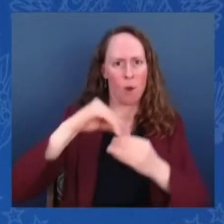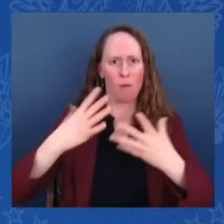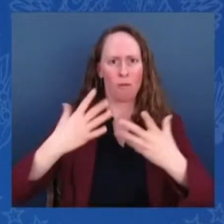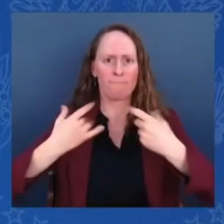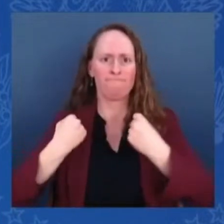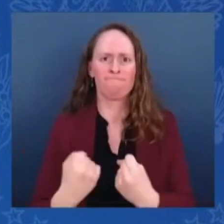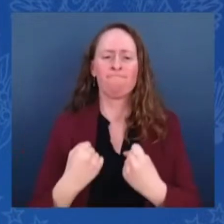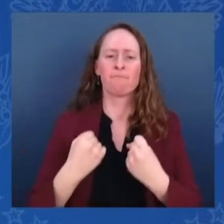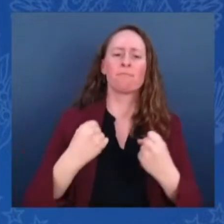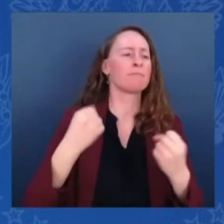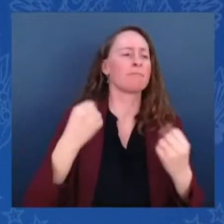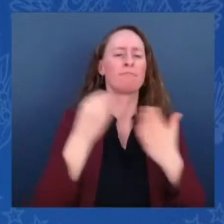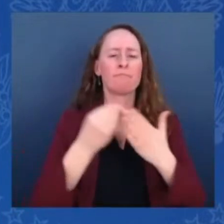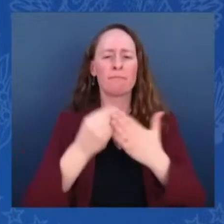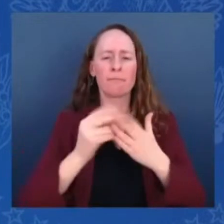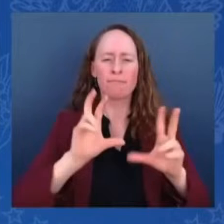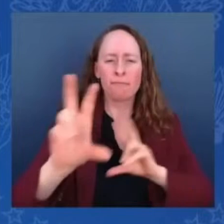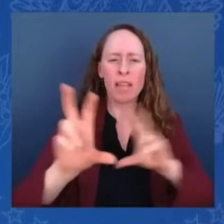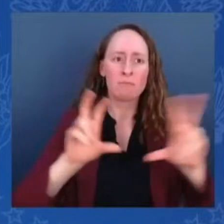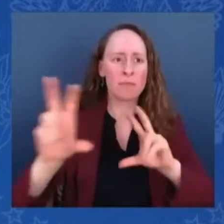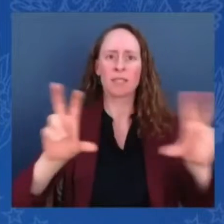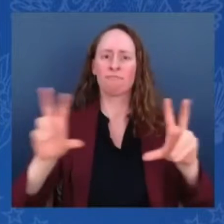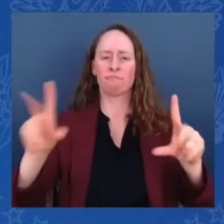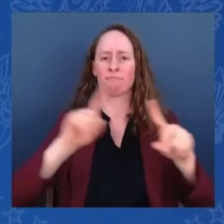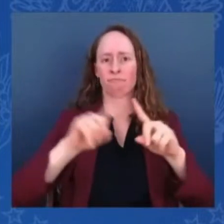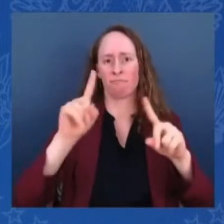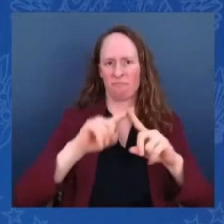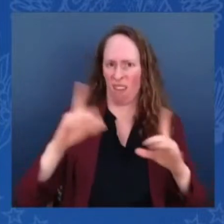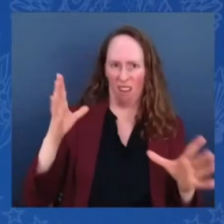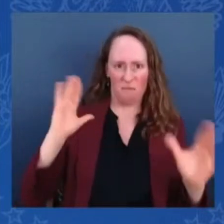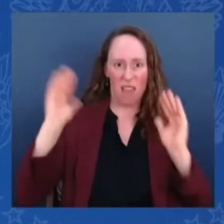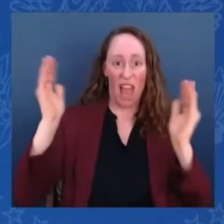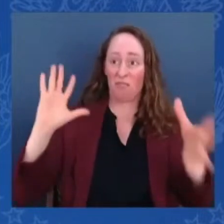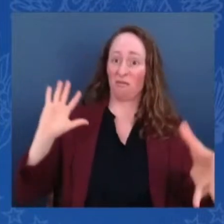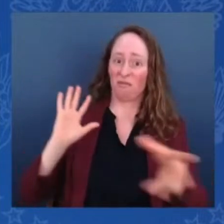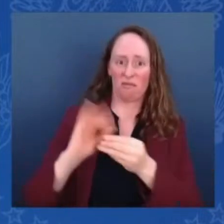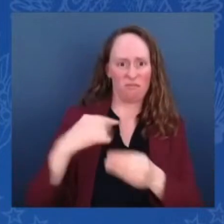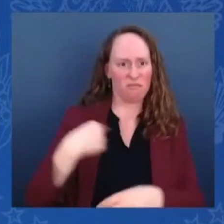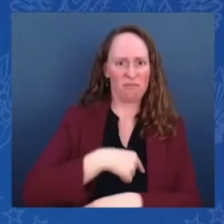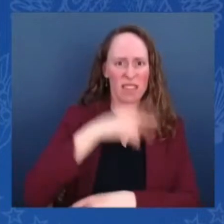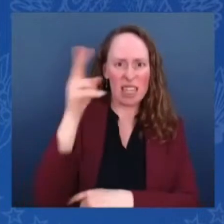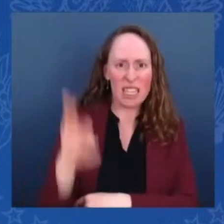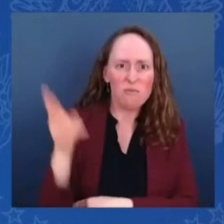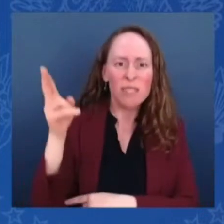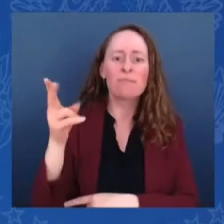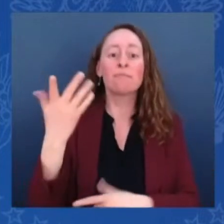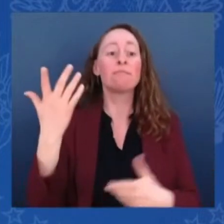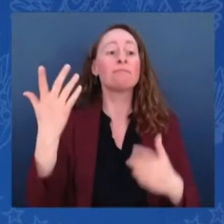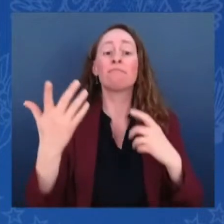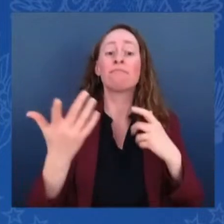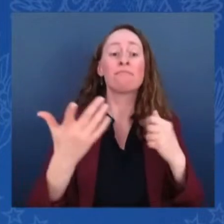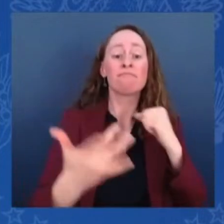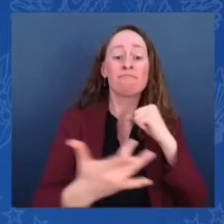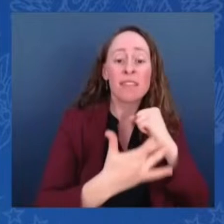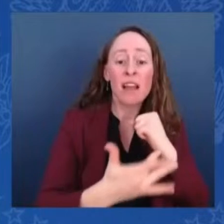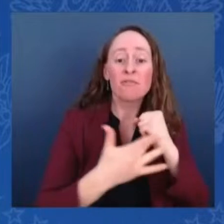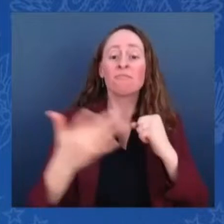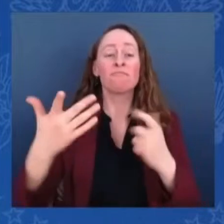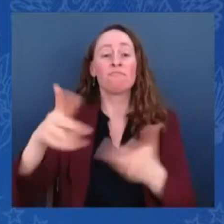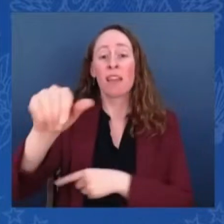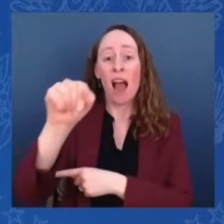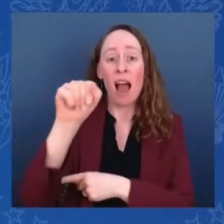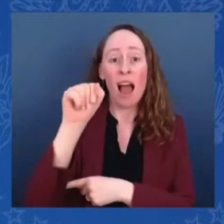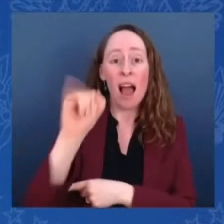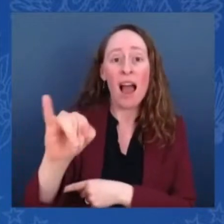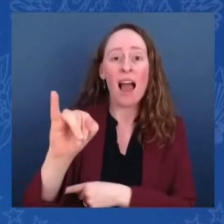in decades. We've increased the technology power, taking the lead in artificial intelligence and other technologies of the future.